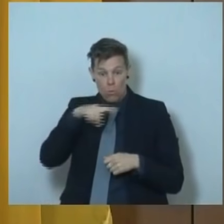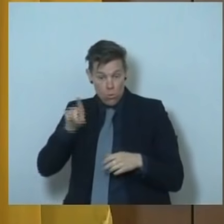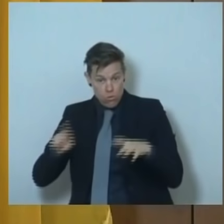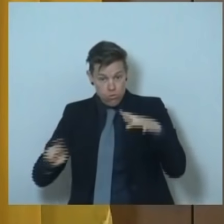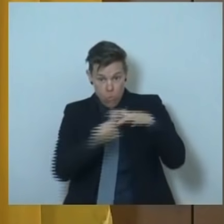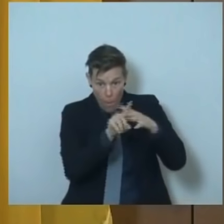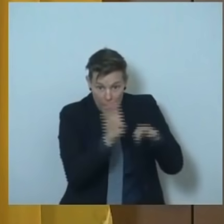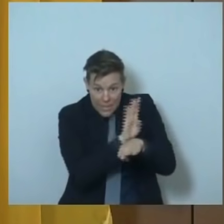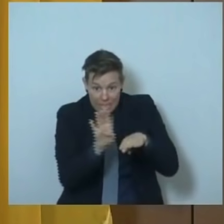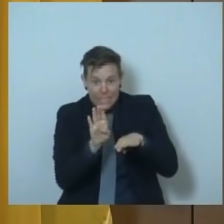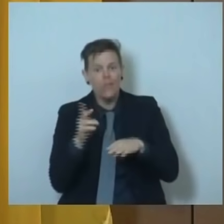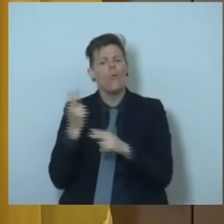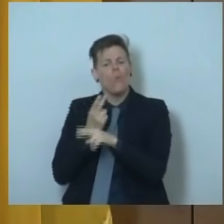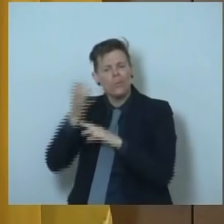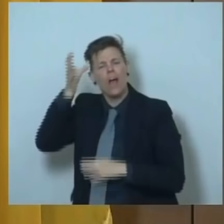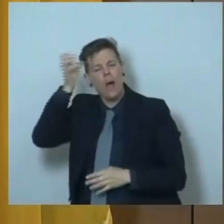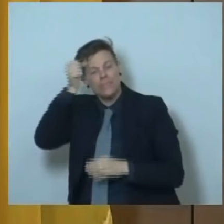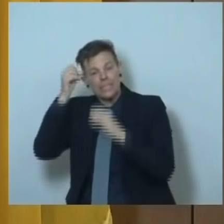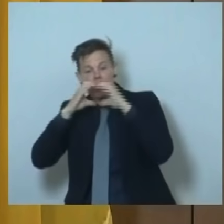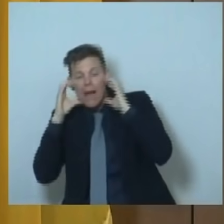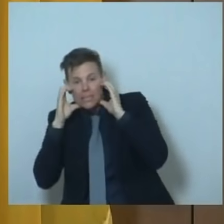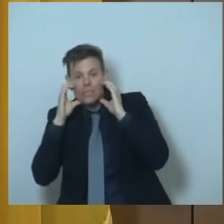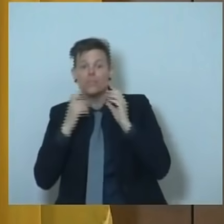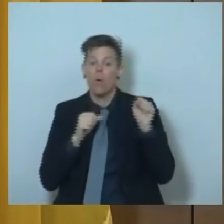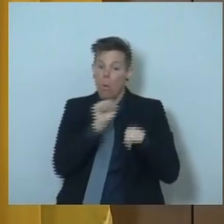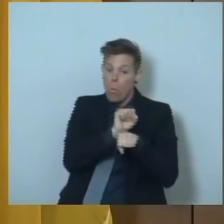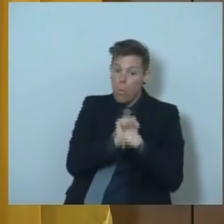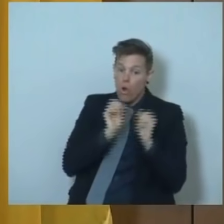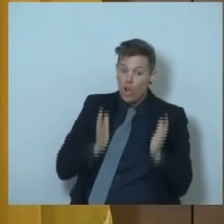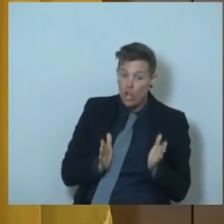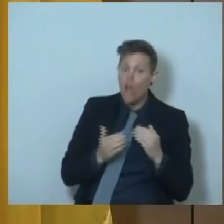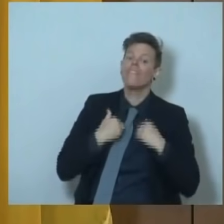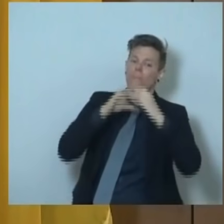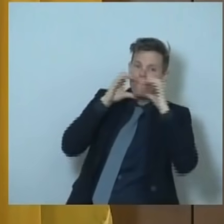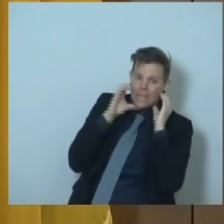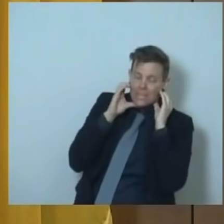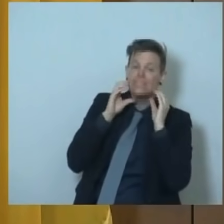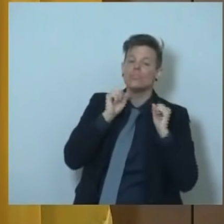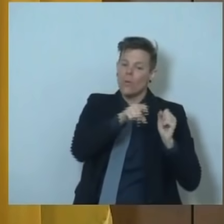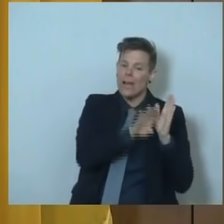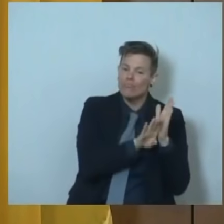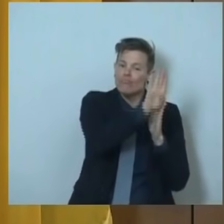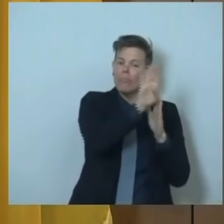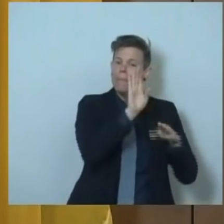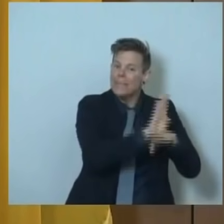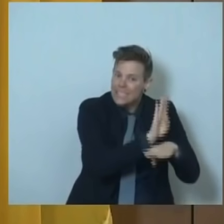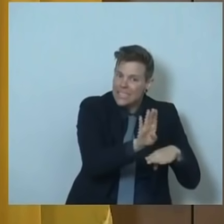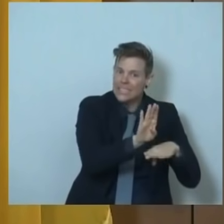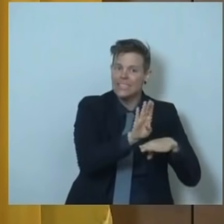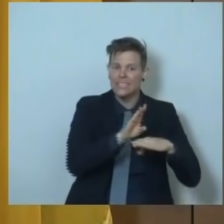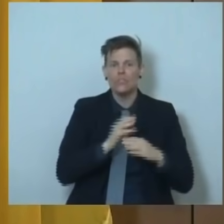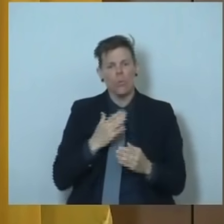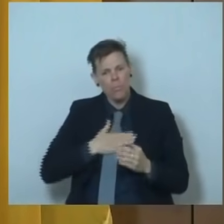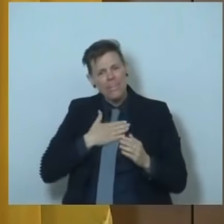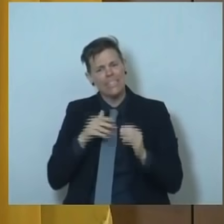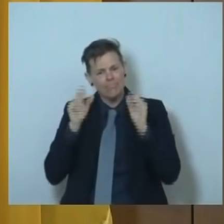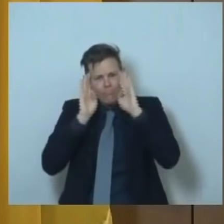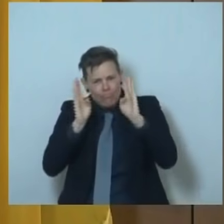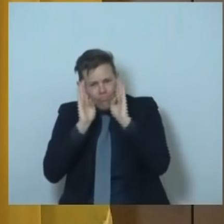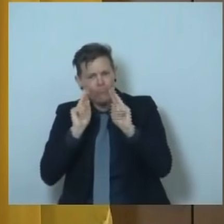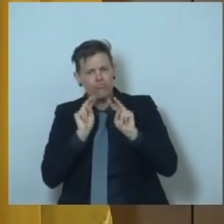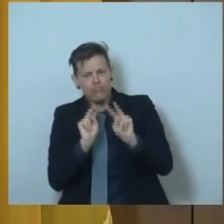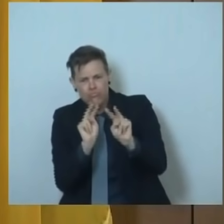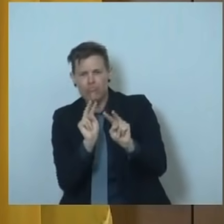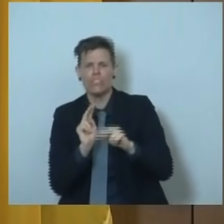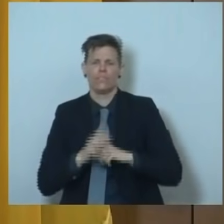can be. So I really appreciate your paying attention to these messages. They are critical if we're going to get this right, and we're going to be